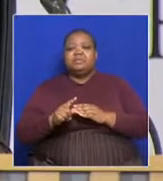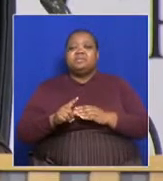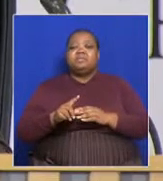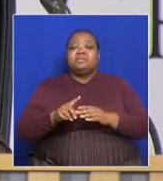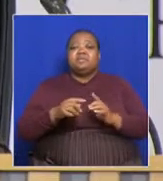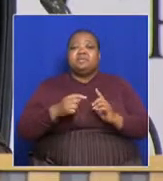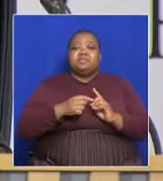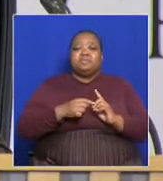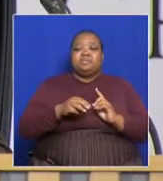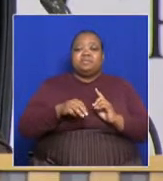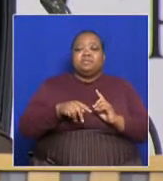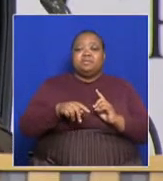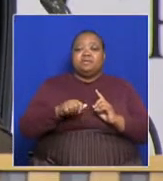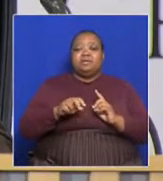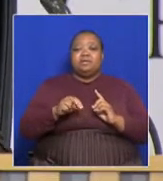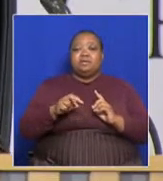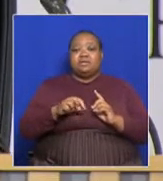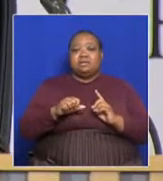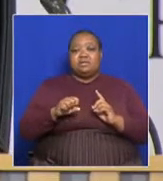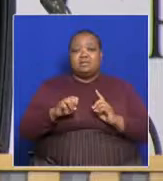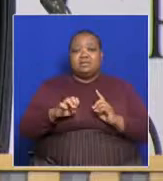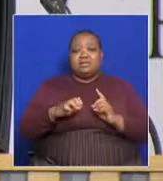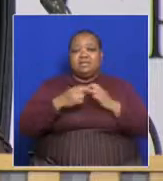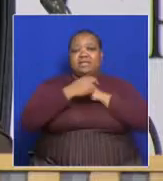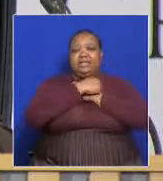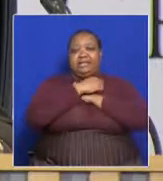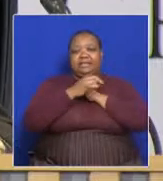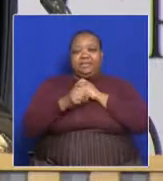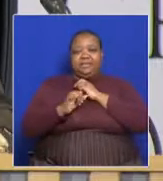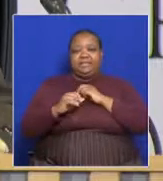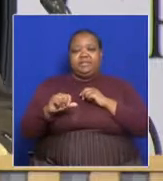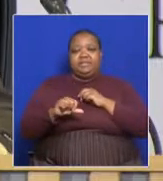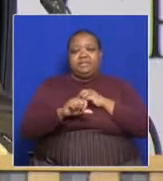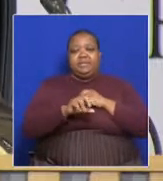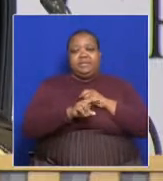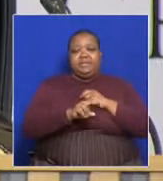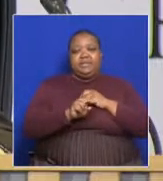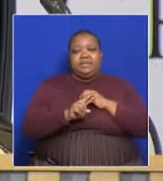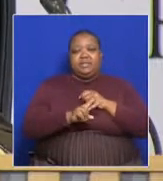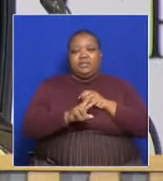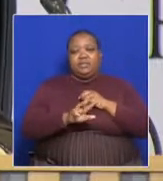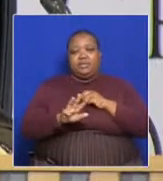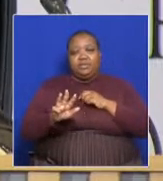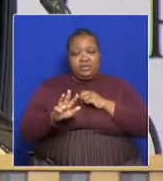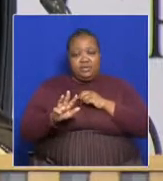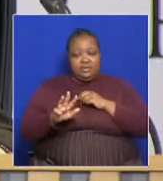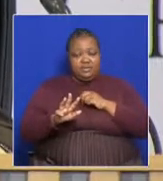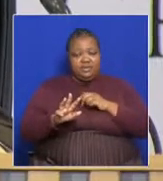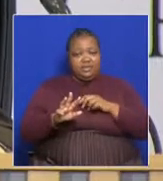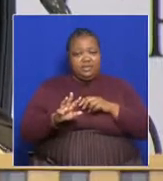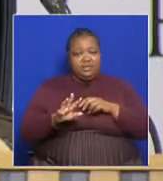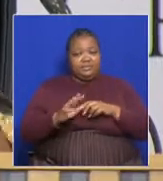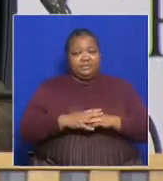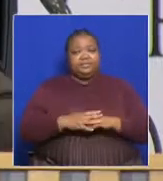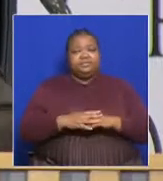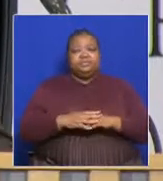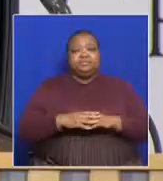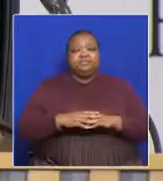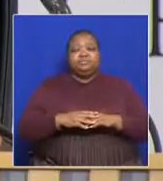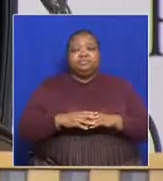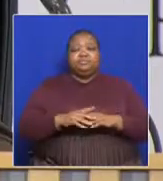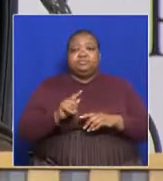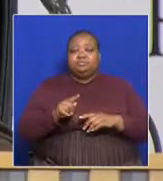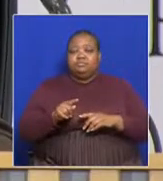investigating officer. I was still on leave. I returned on the 29th. So that whole engagements there, I was not